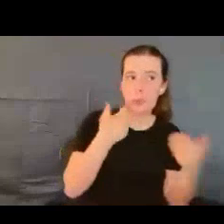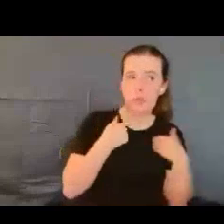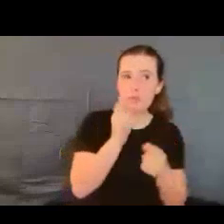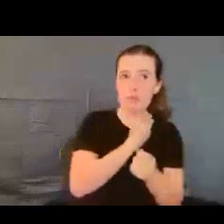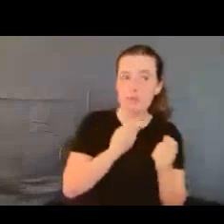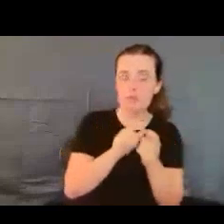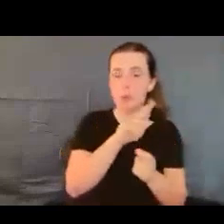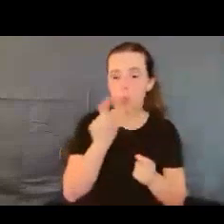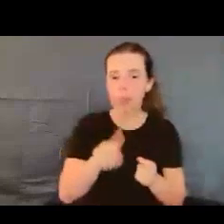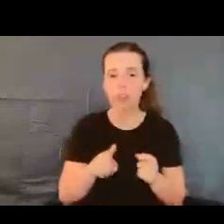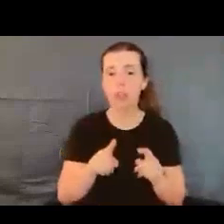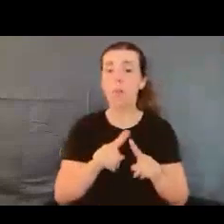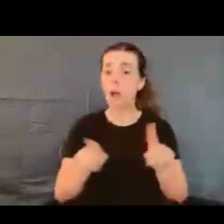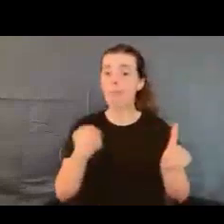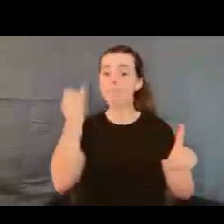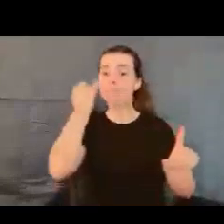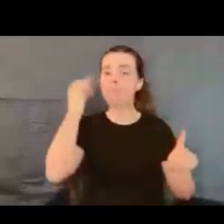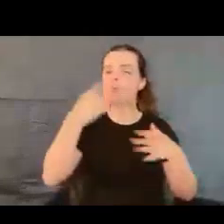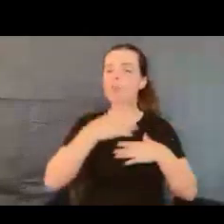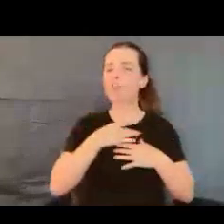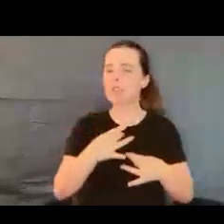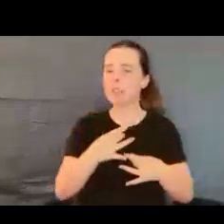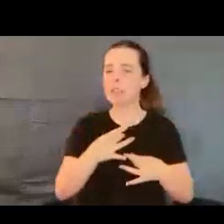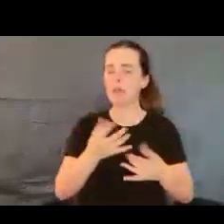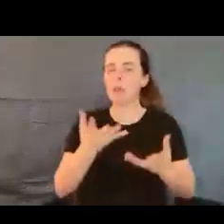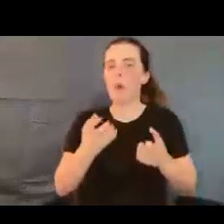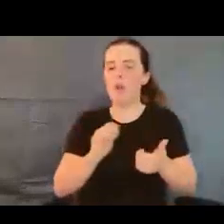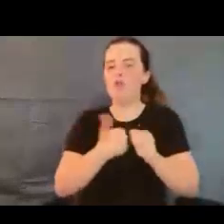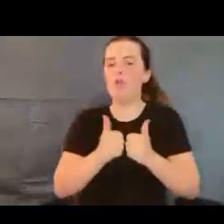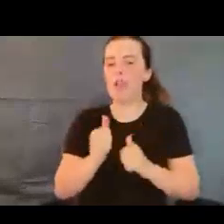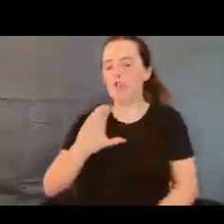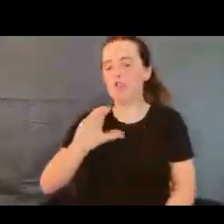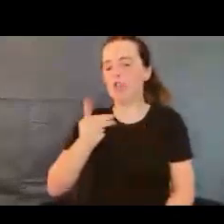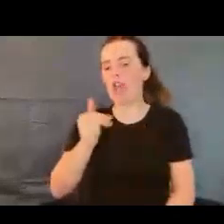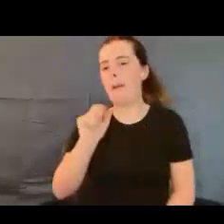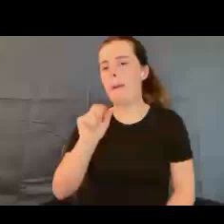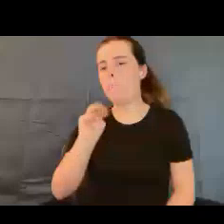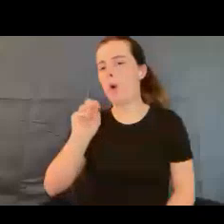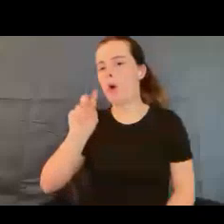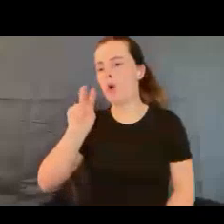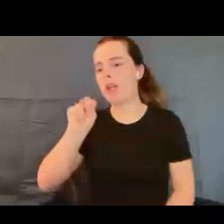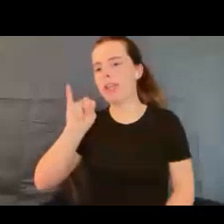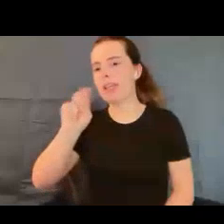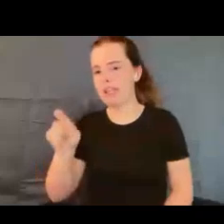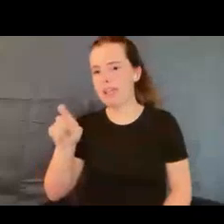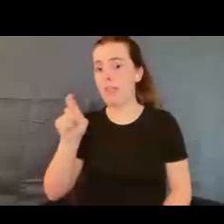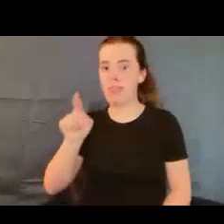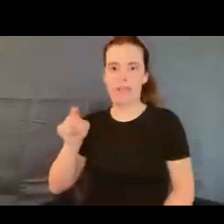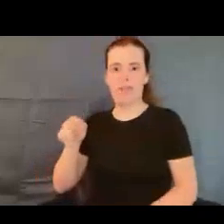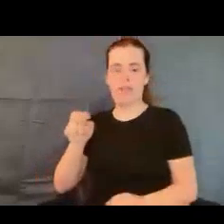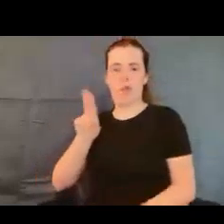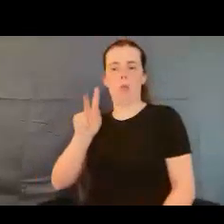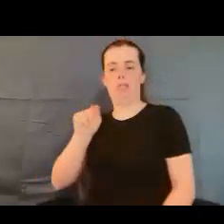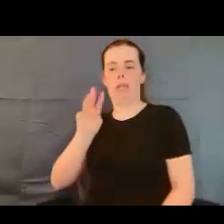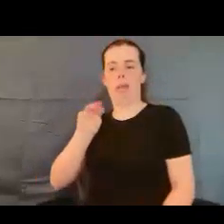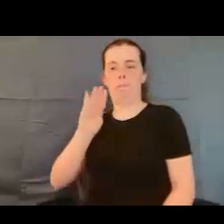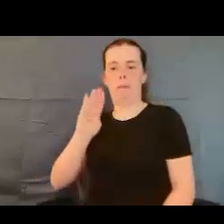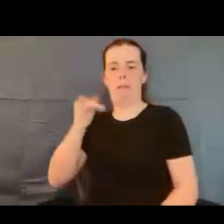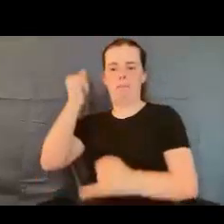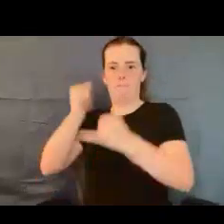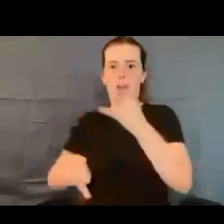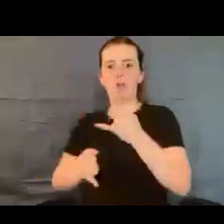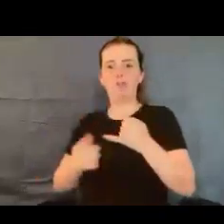high level, if you're interested in racing Chamonix, Chamonix is the finals, the UTMB finals that happens in August every